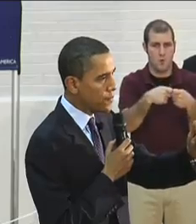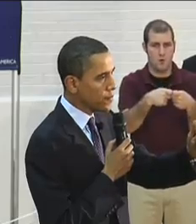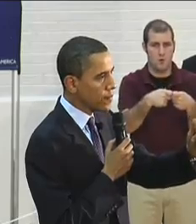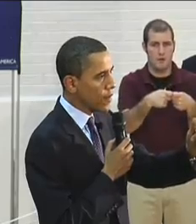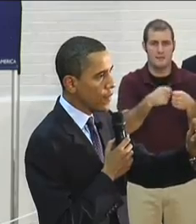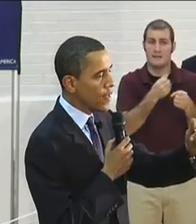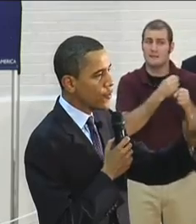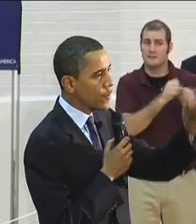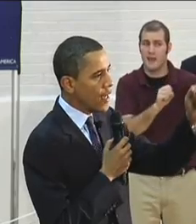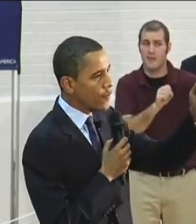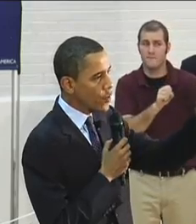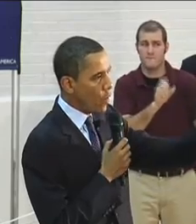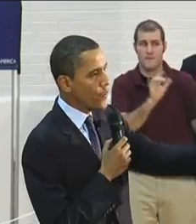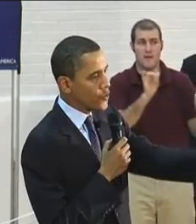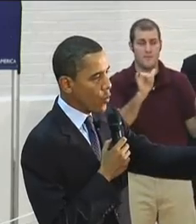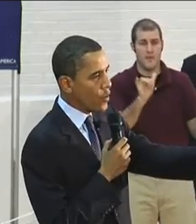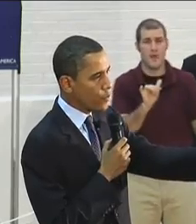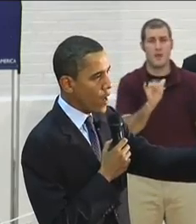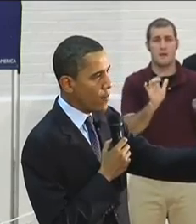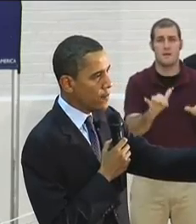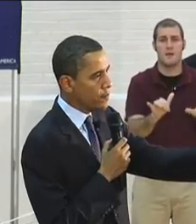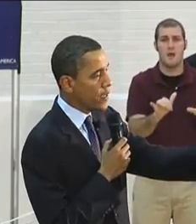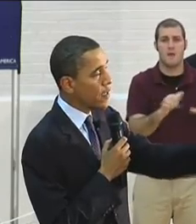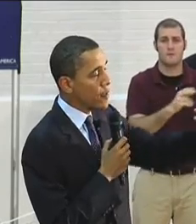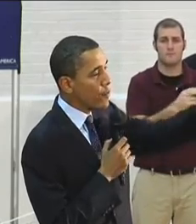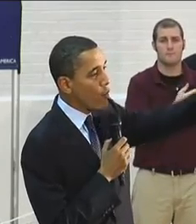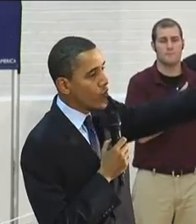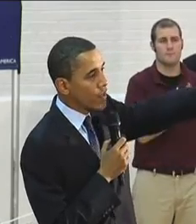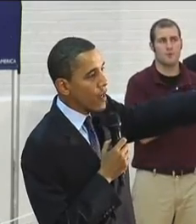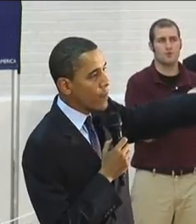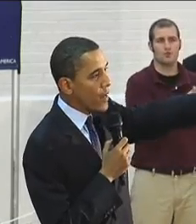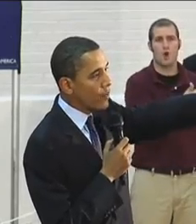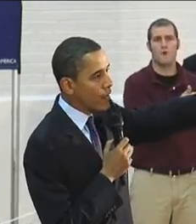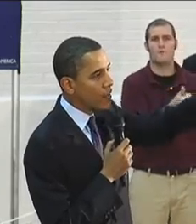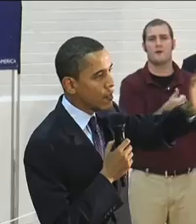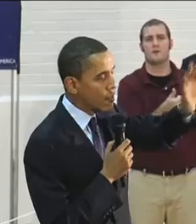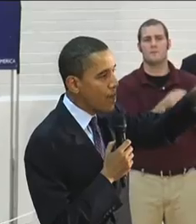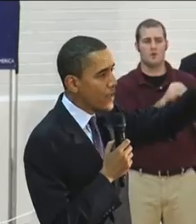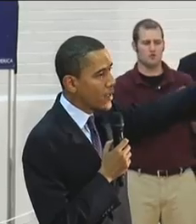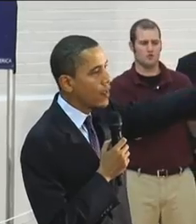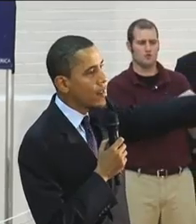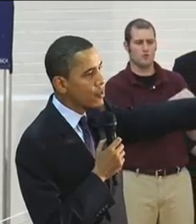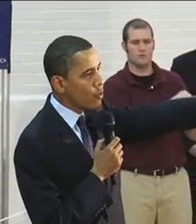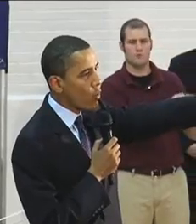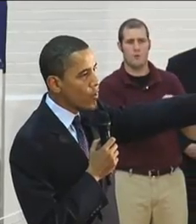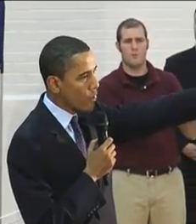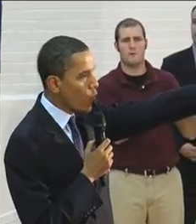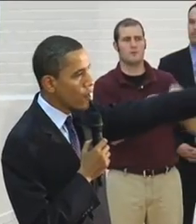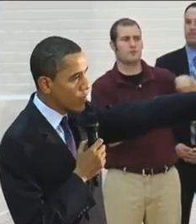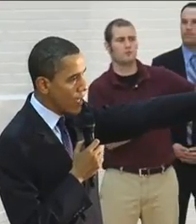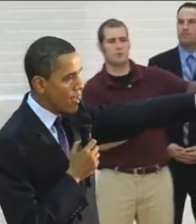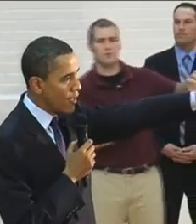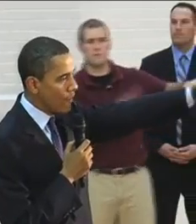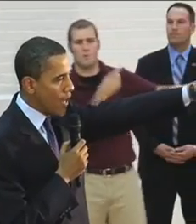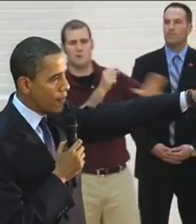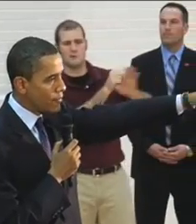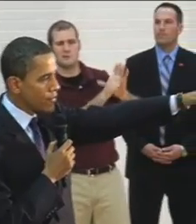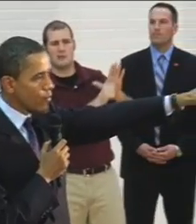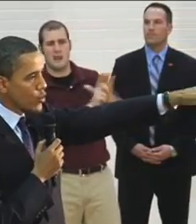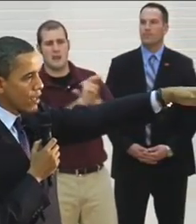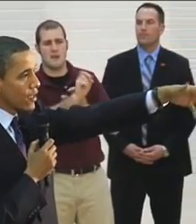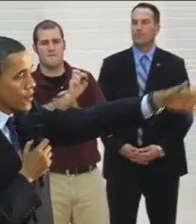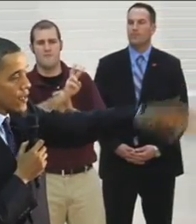safe, that they have solved the storage problem, because I'm opposed to Yucca Mountain and just dumping storage in one state in